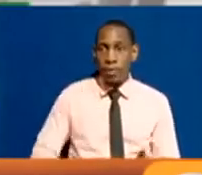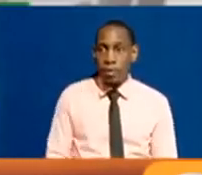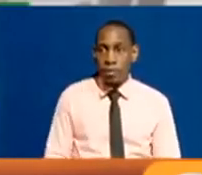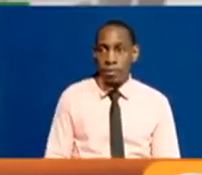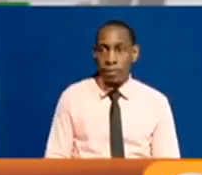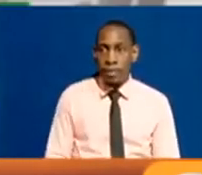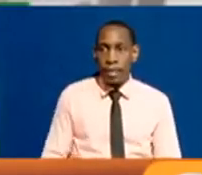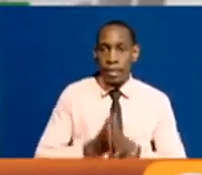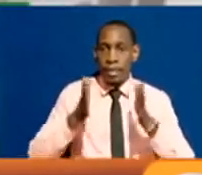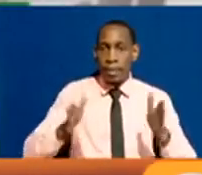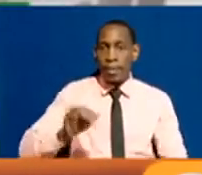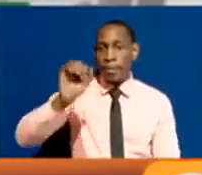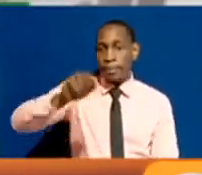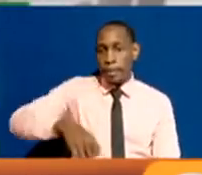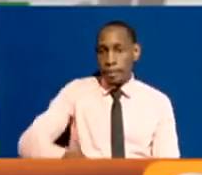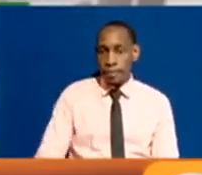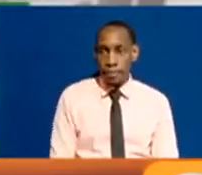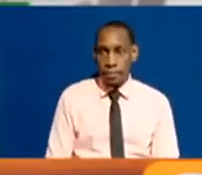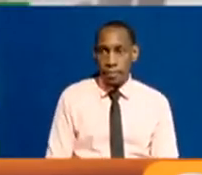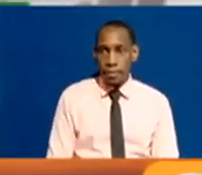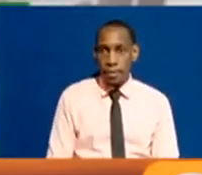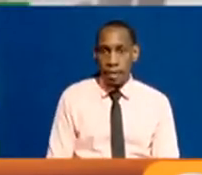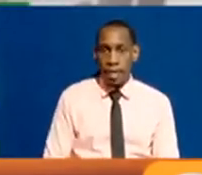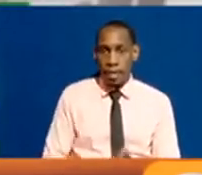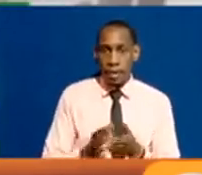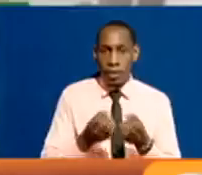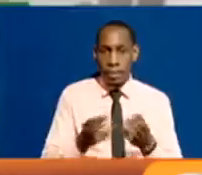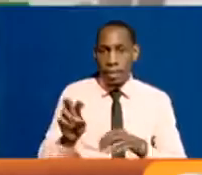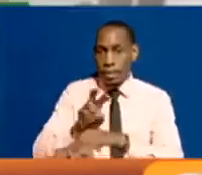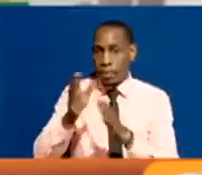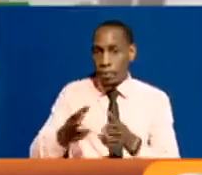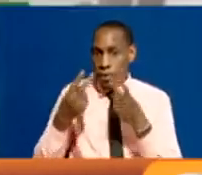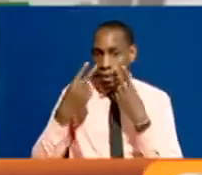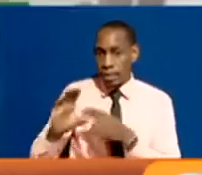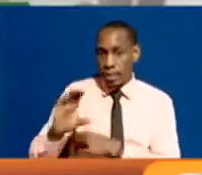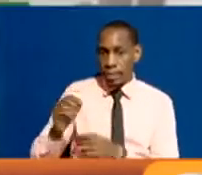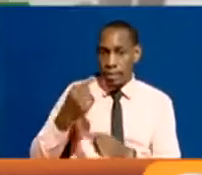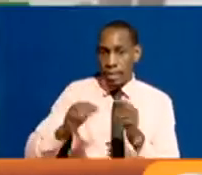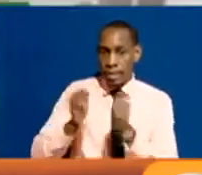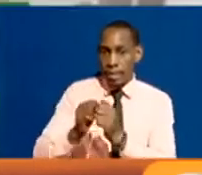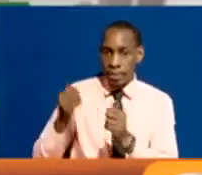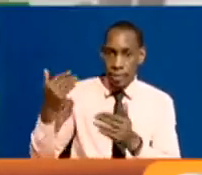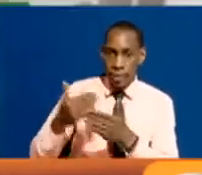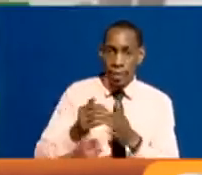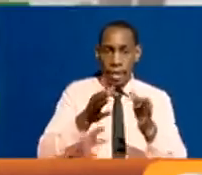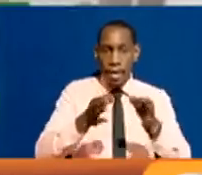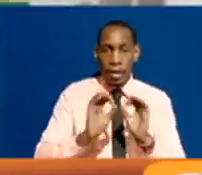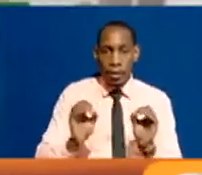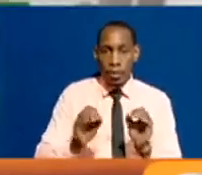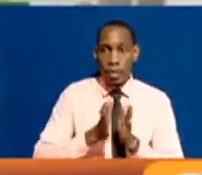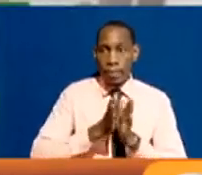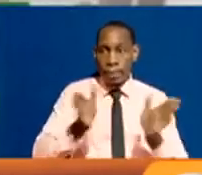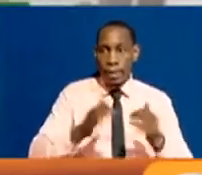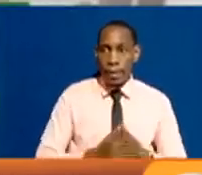an emphatic yes. Not many observers would find the cabinet of the last 10 years accountable to the